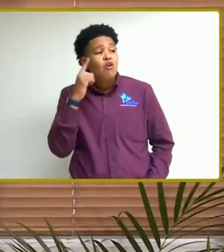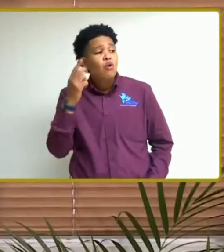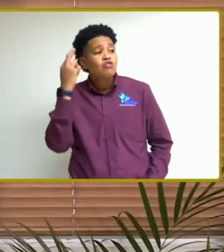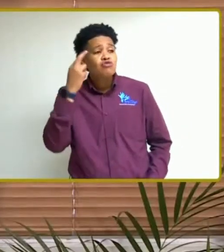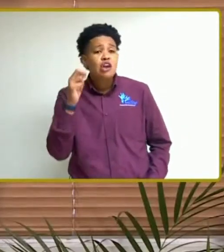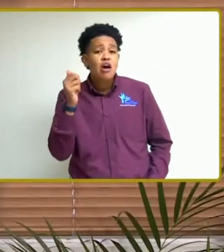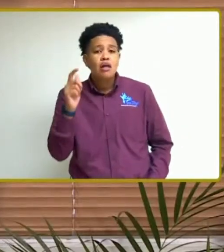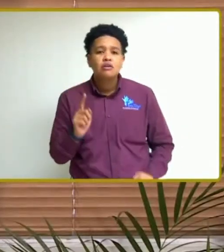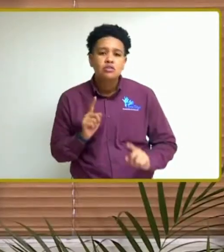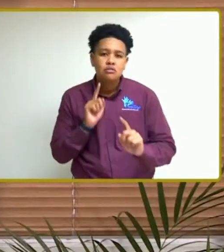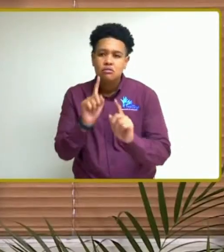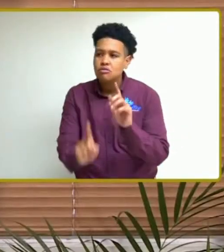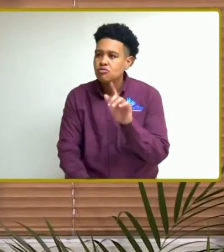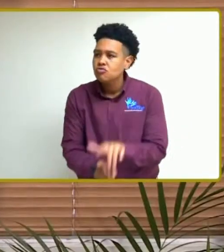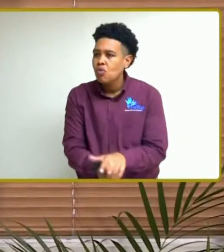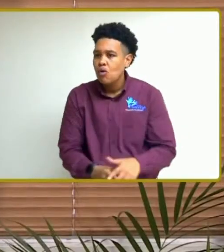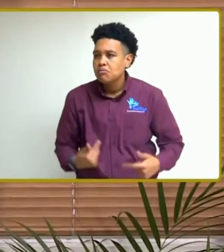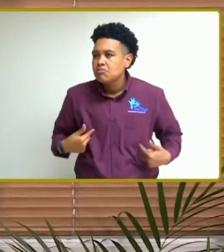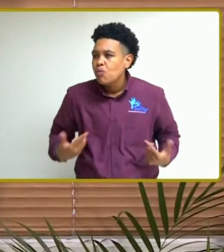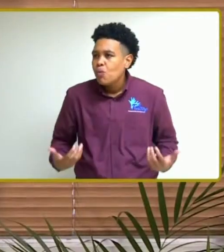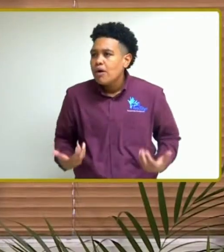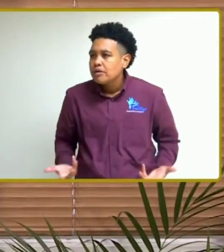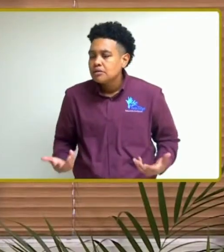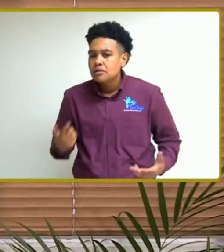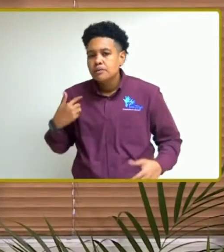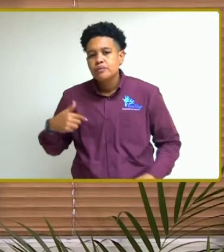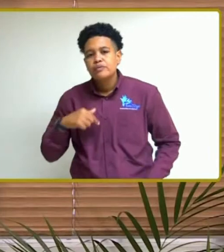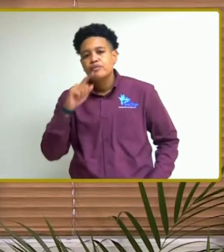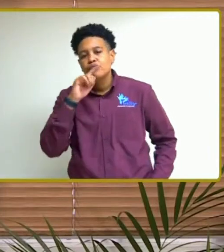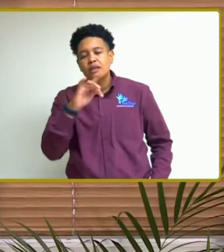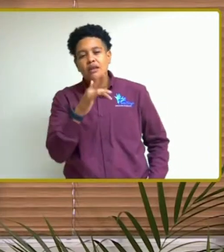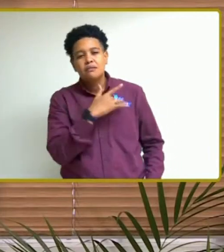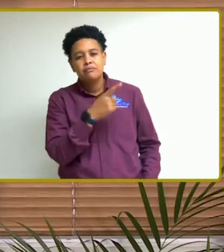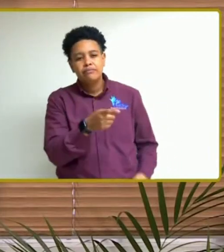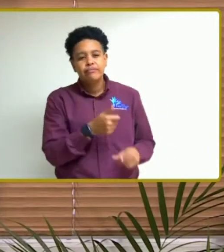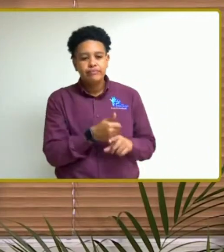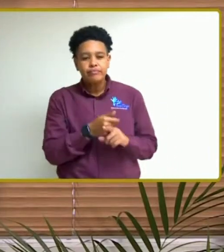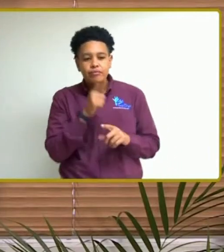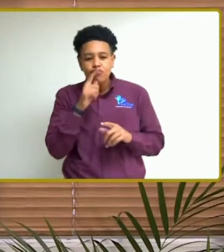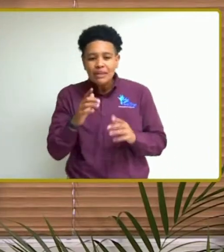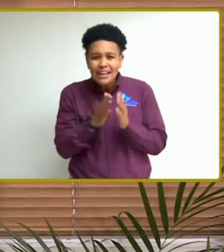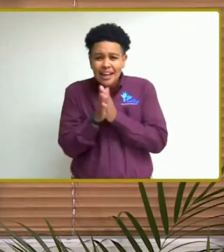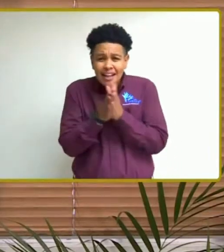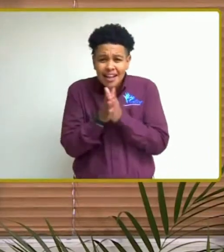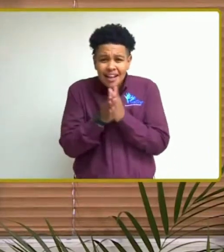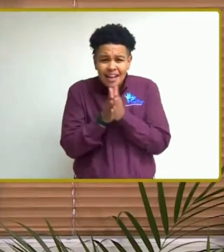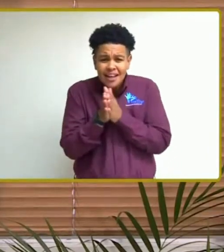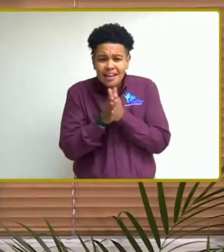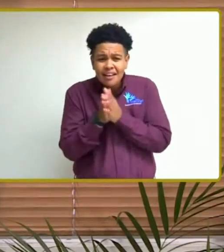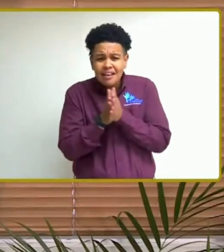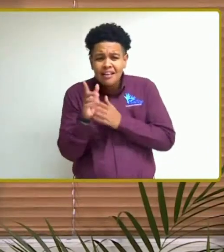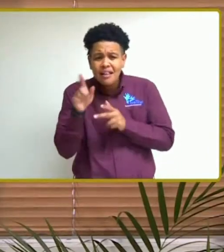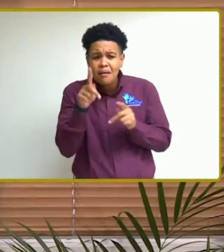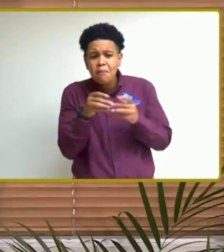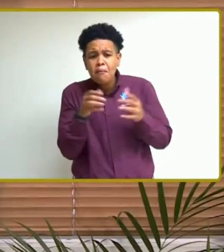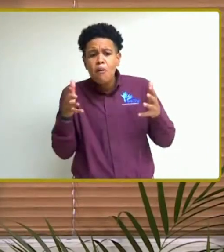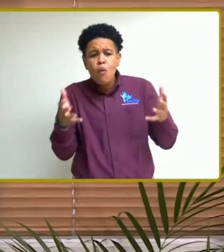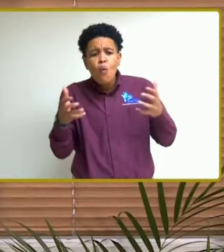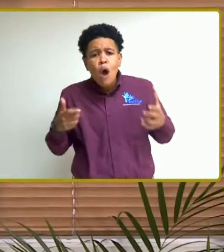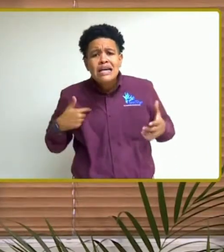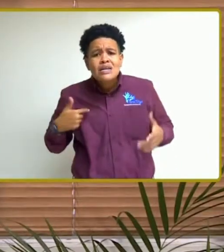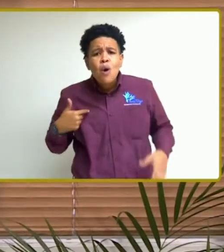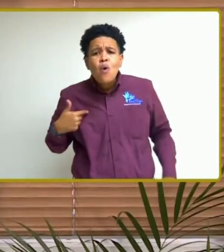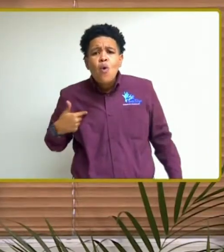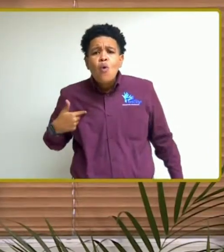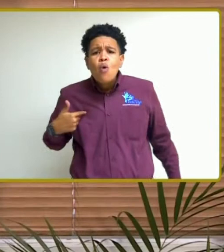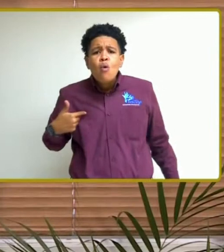another. We appreciate the enthusiasm among that population wanting to be